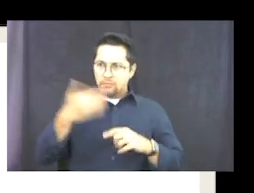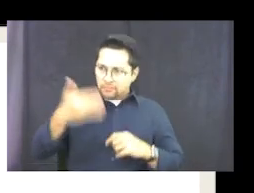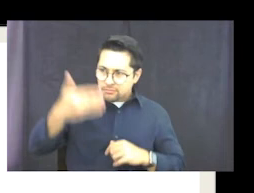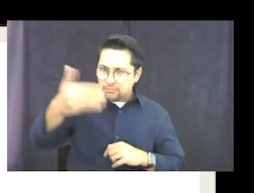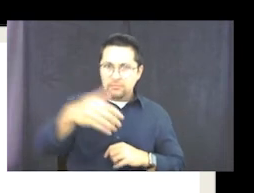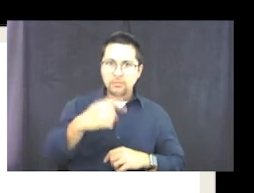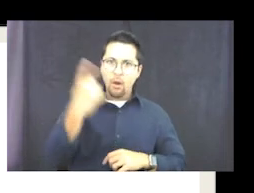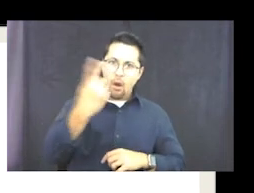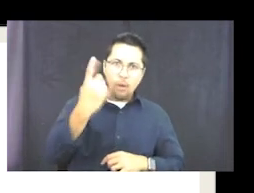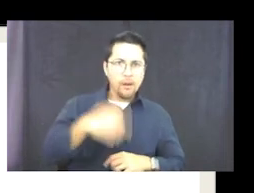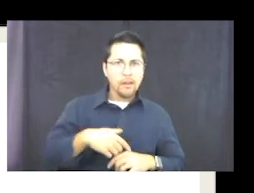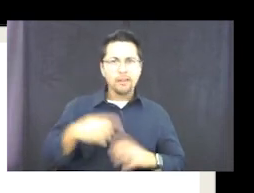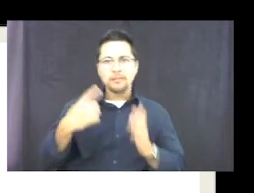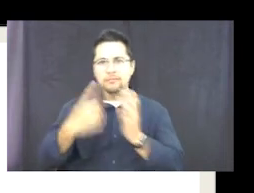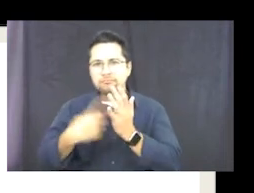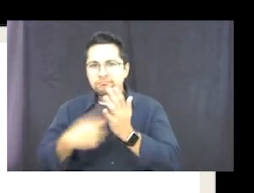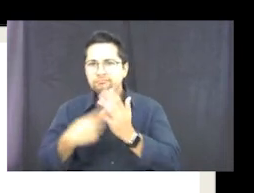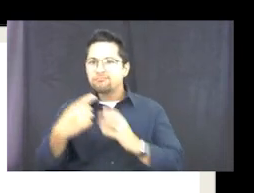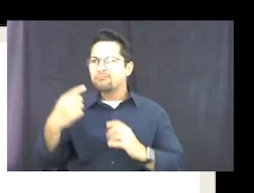sometimes, or never?